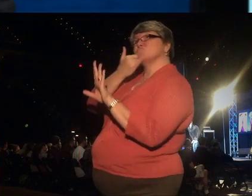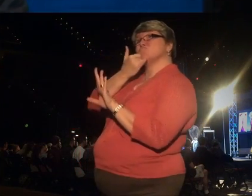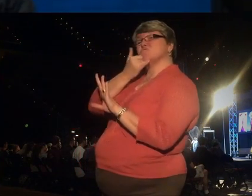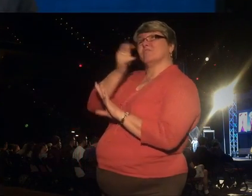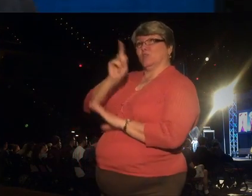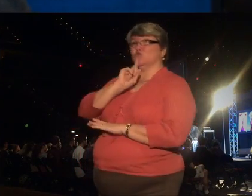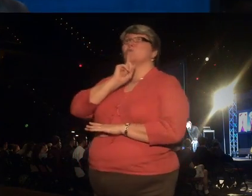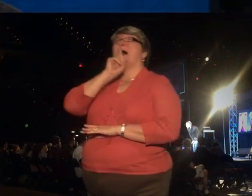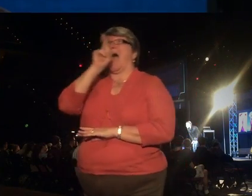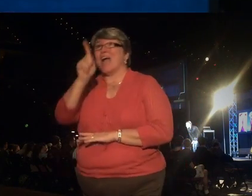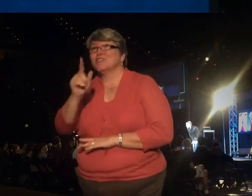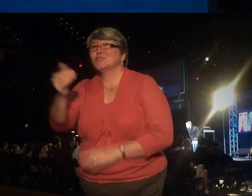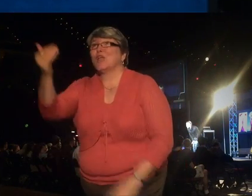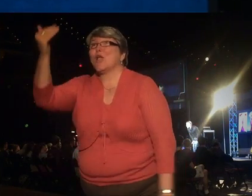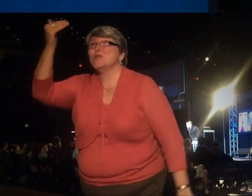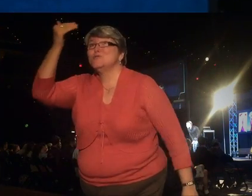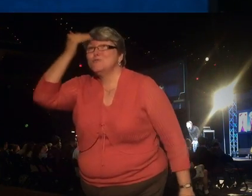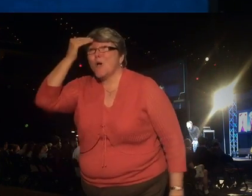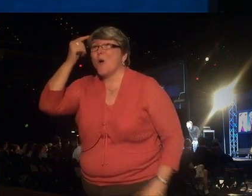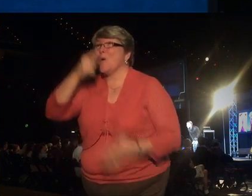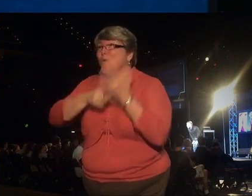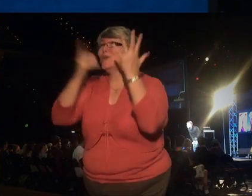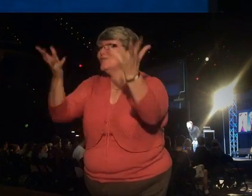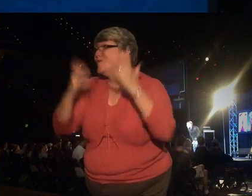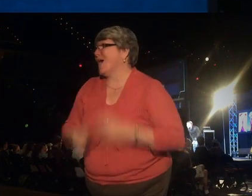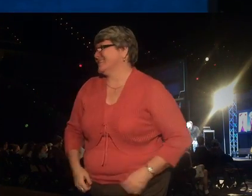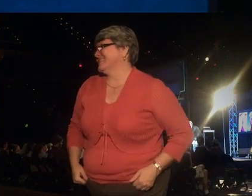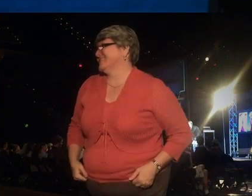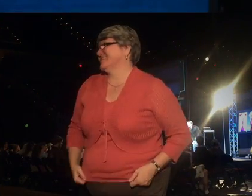you actually know what you want.